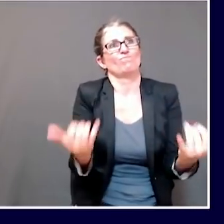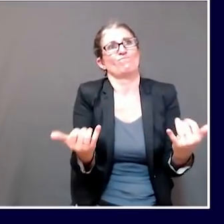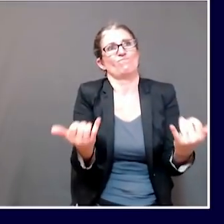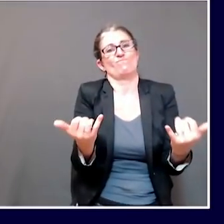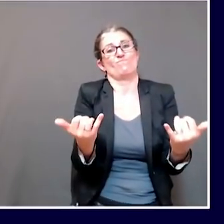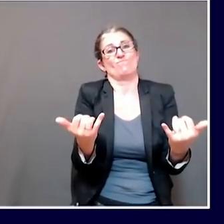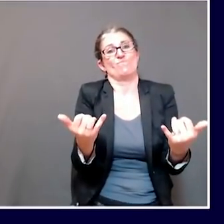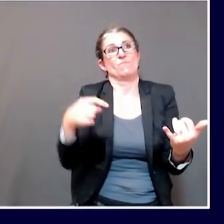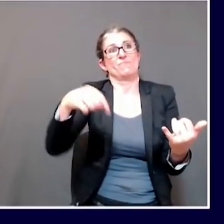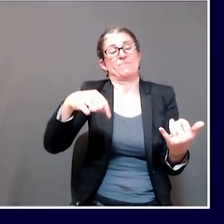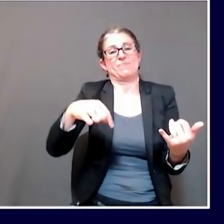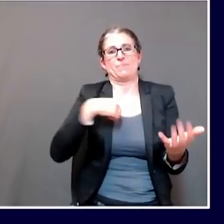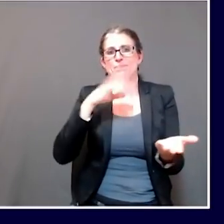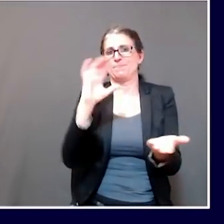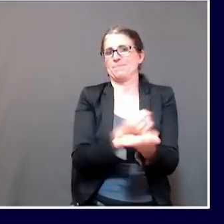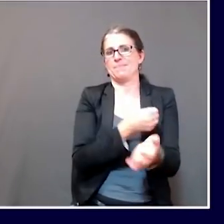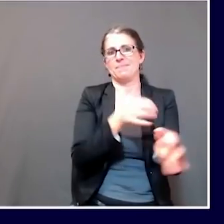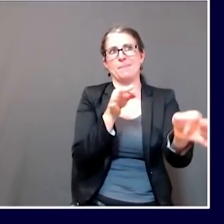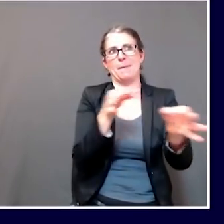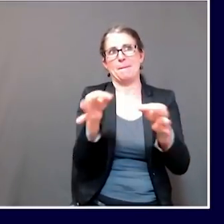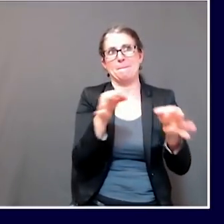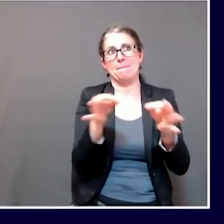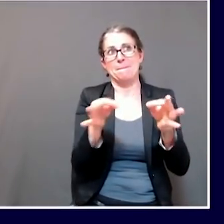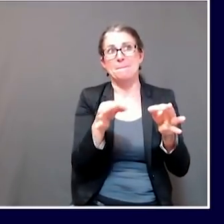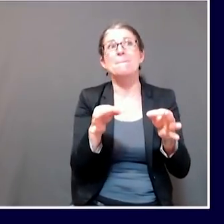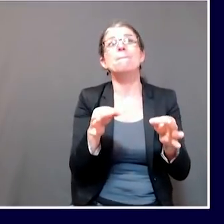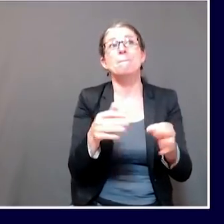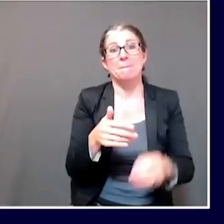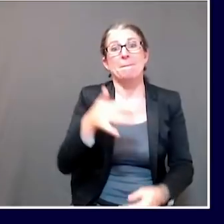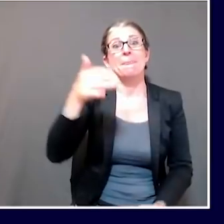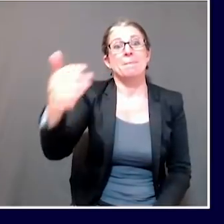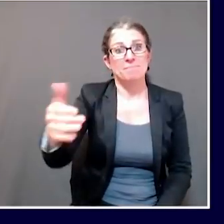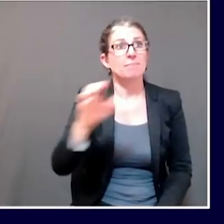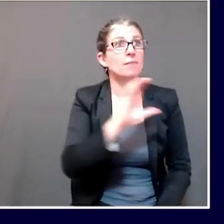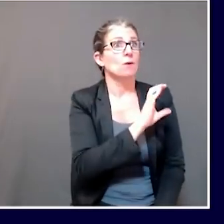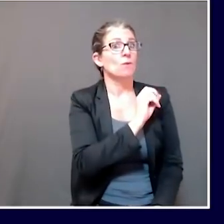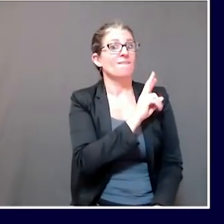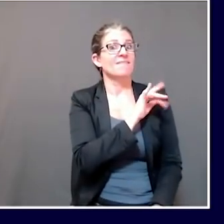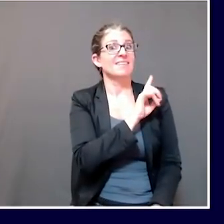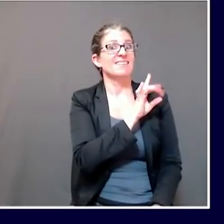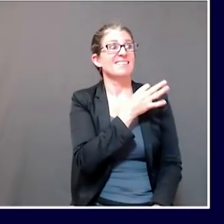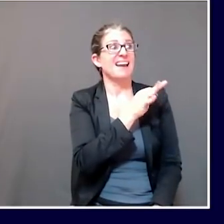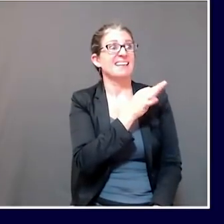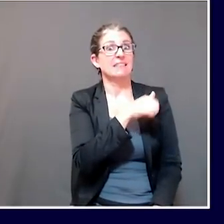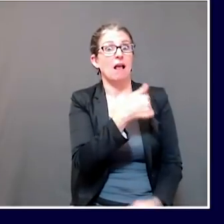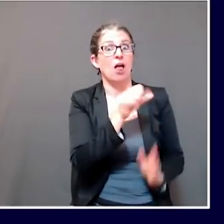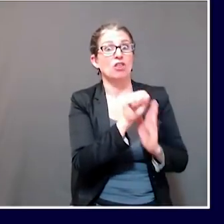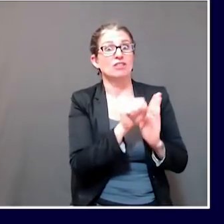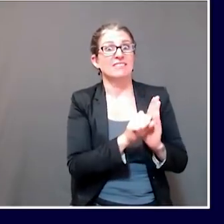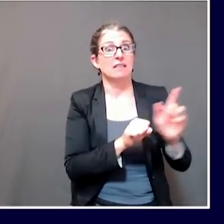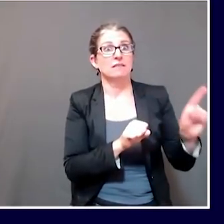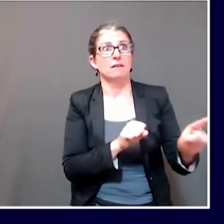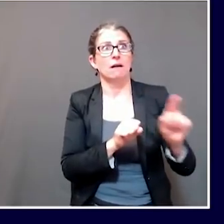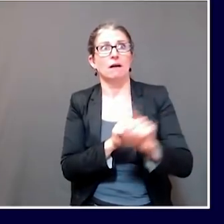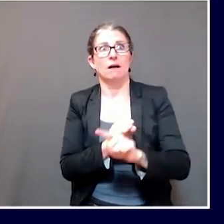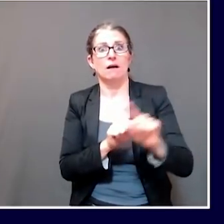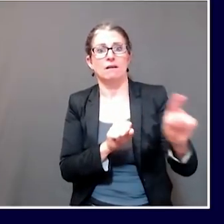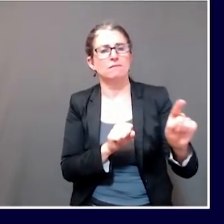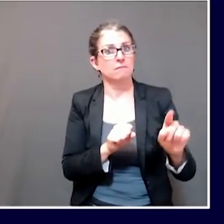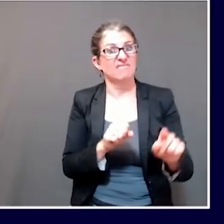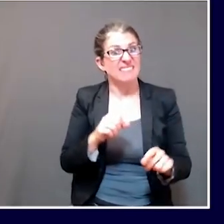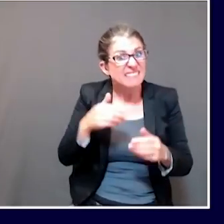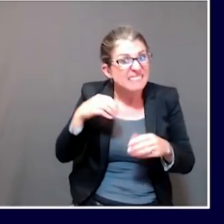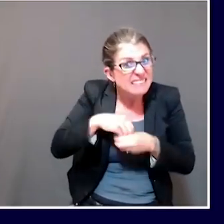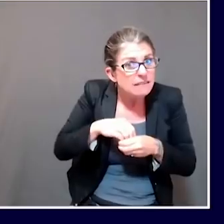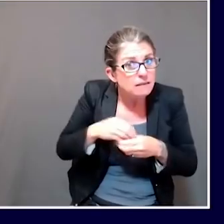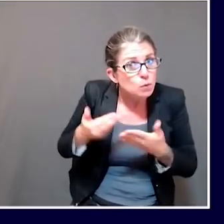what is unfolding with respect to COVID-19 in other states across the Northeast right now. Let's take a look